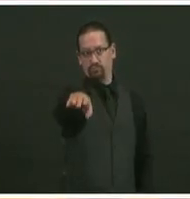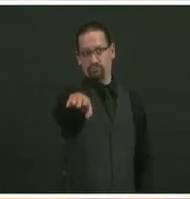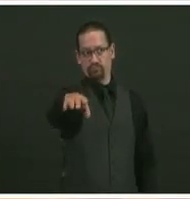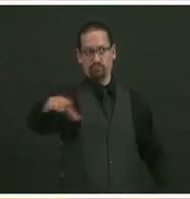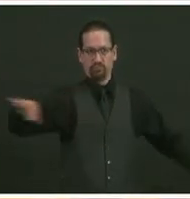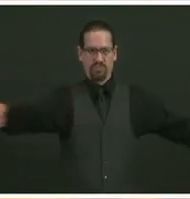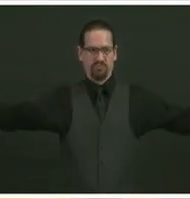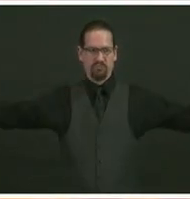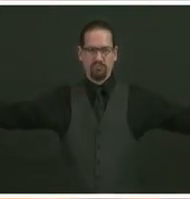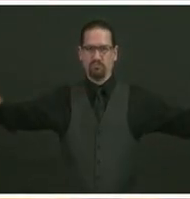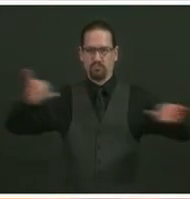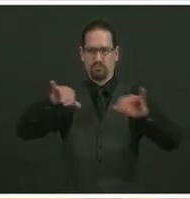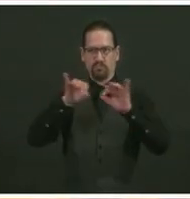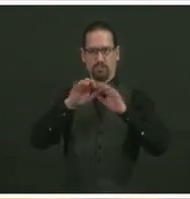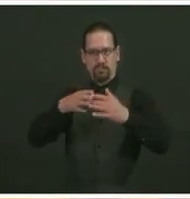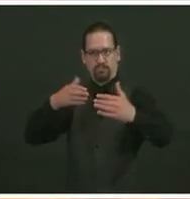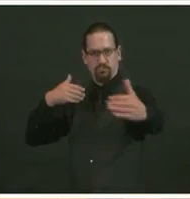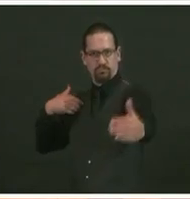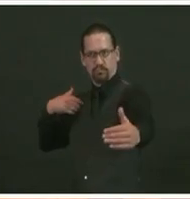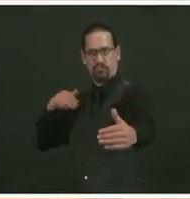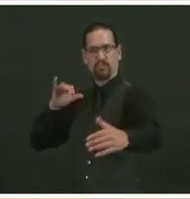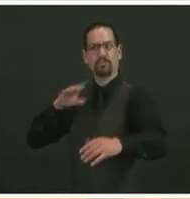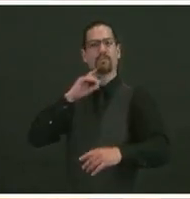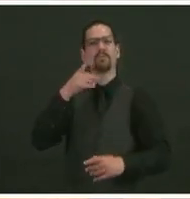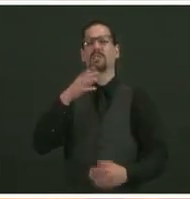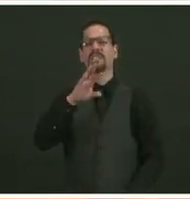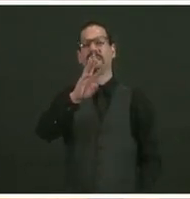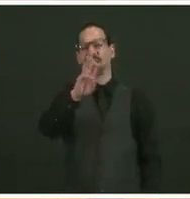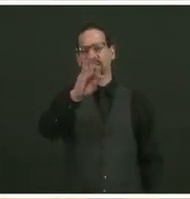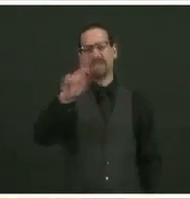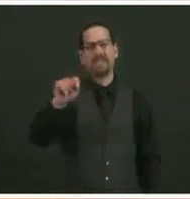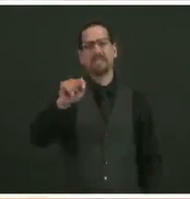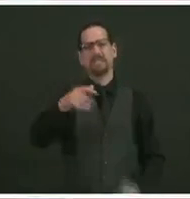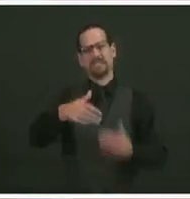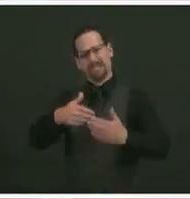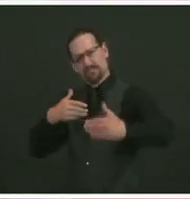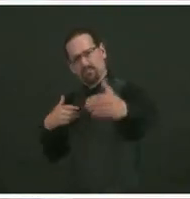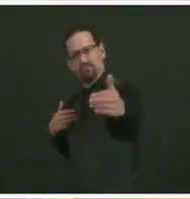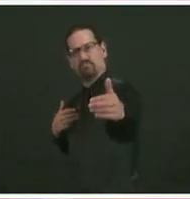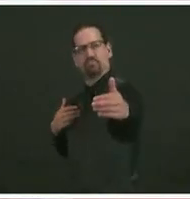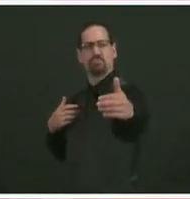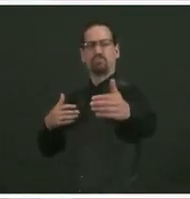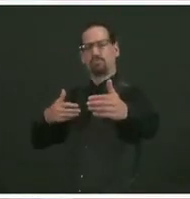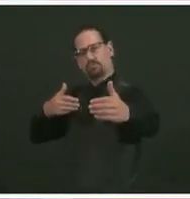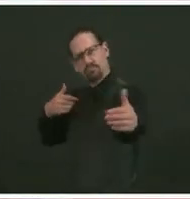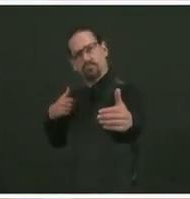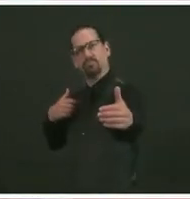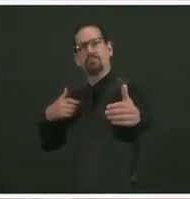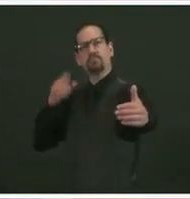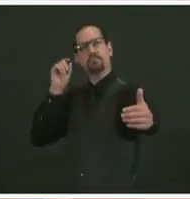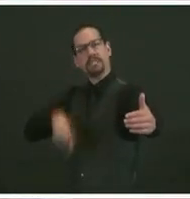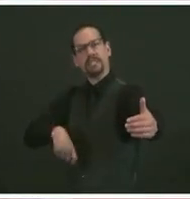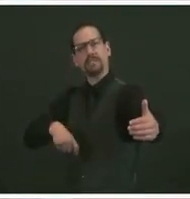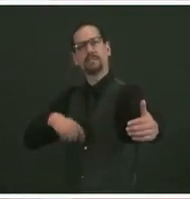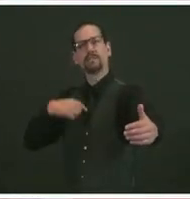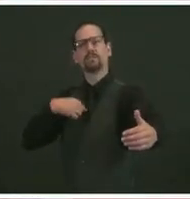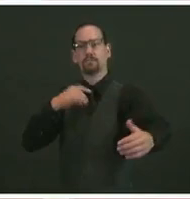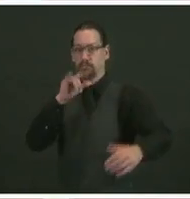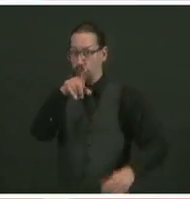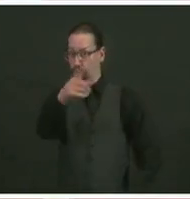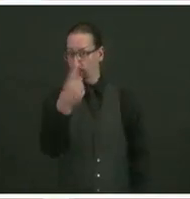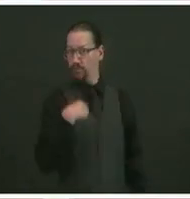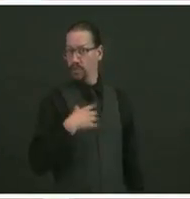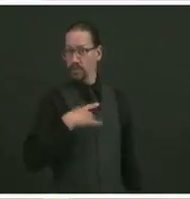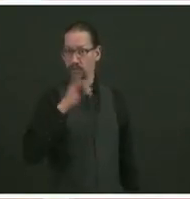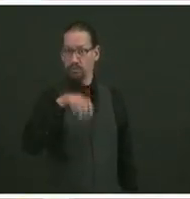What I'm saying is you got to be at least 6 feet away from each other. And, you know, one of the things I think is important, too, is, like, I love the way you're asking it. You're so gentle and respectful.